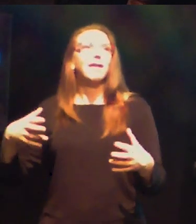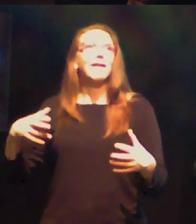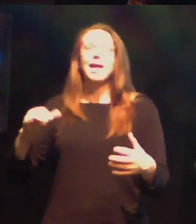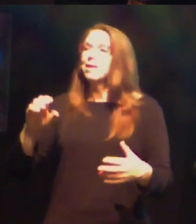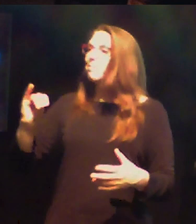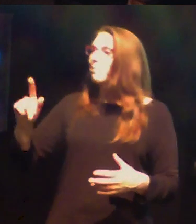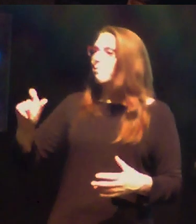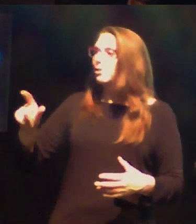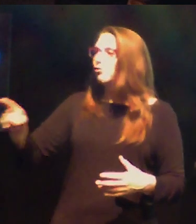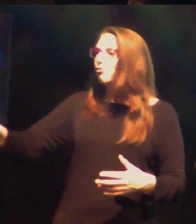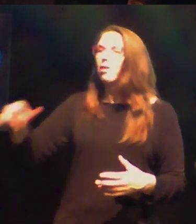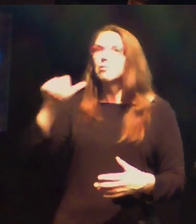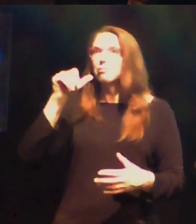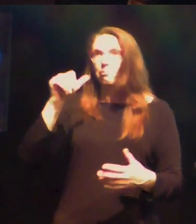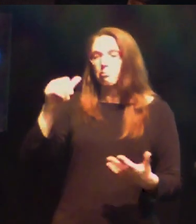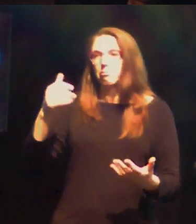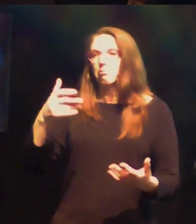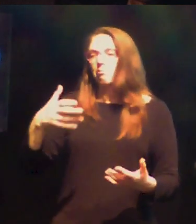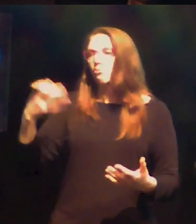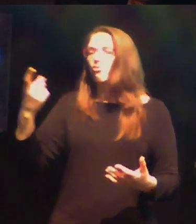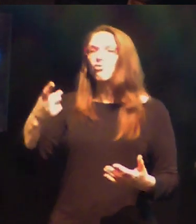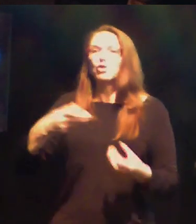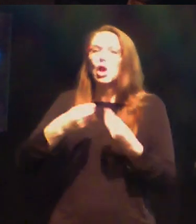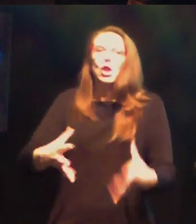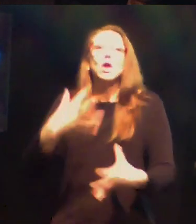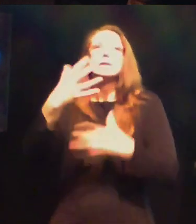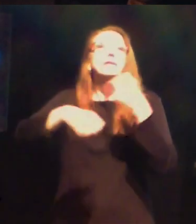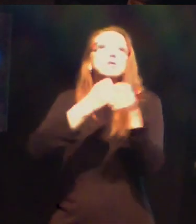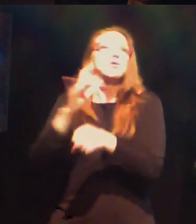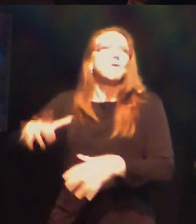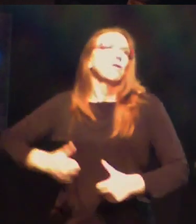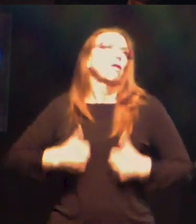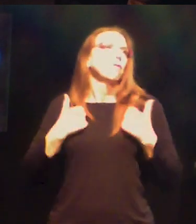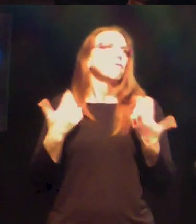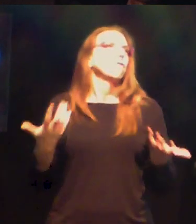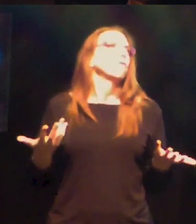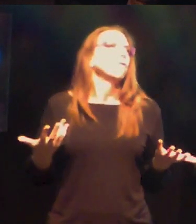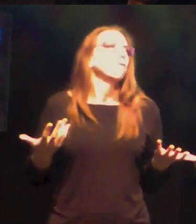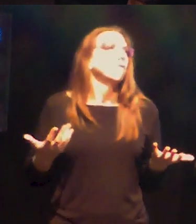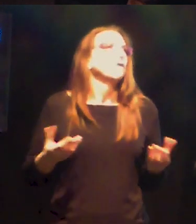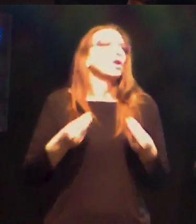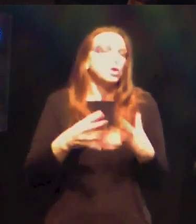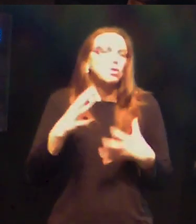Michelle of decades of their lives.